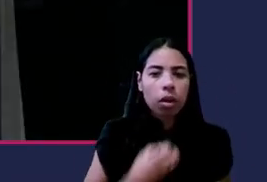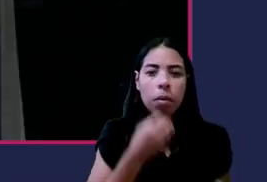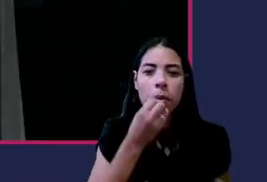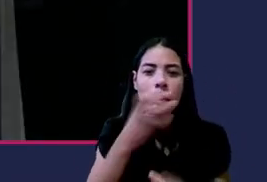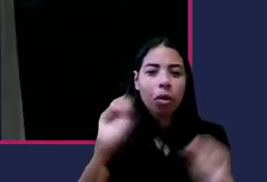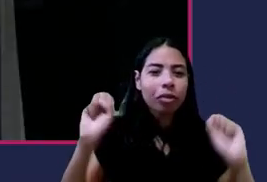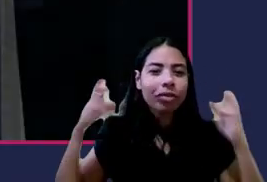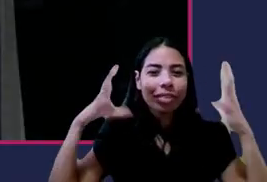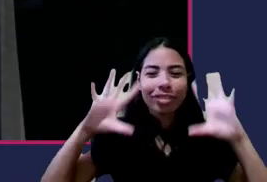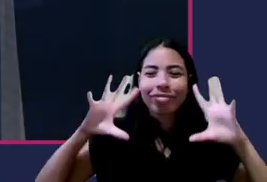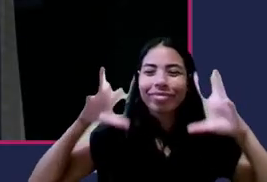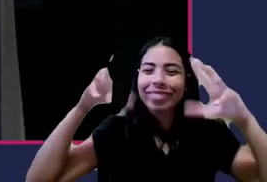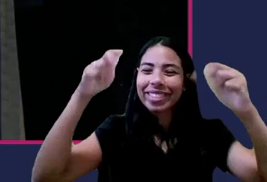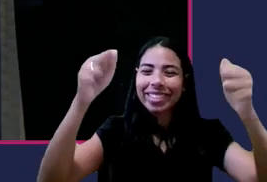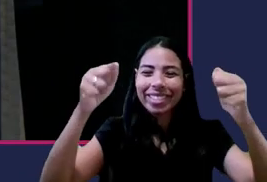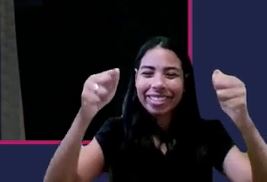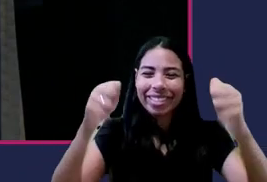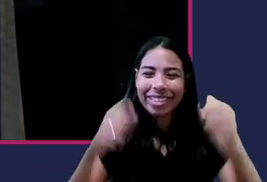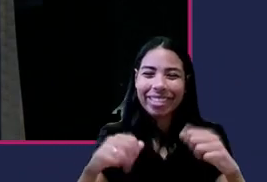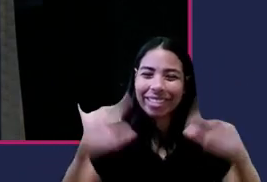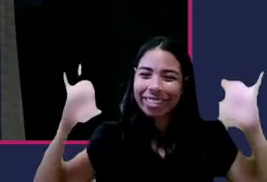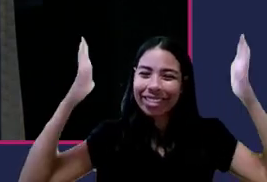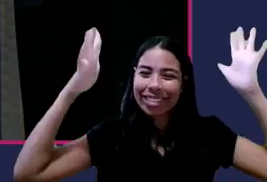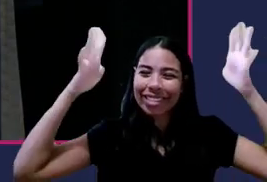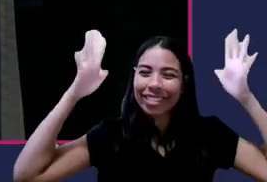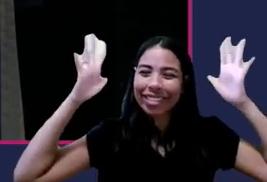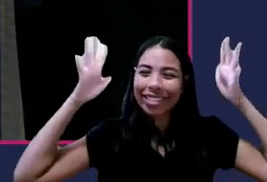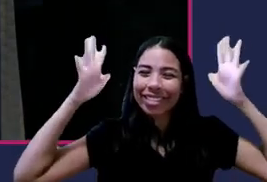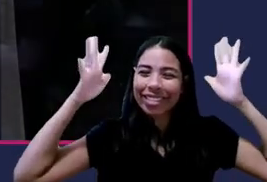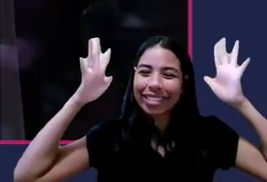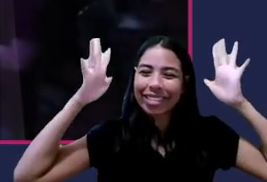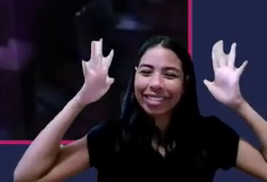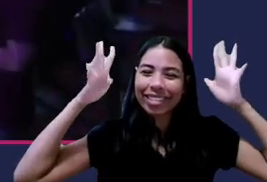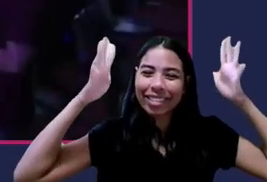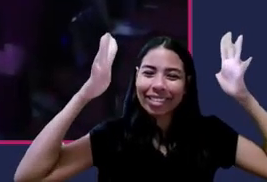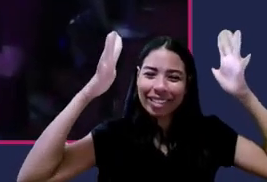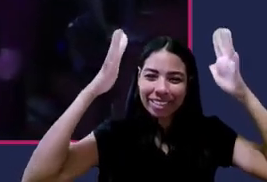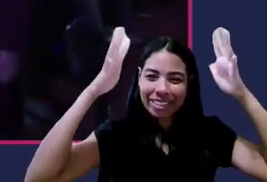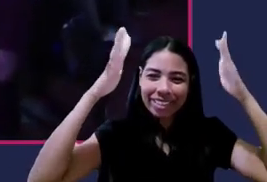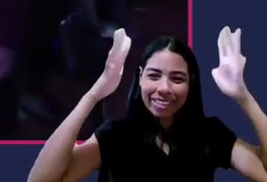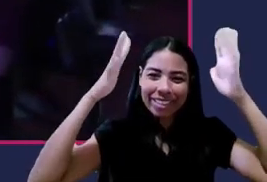to all of you, and enjoy the event.